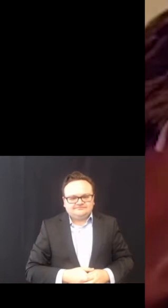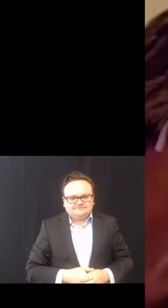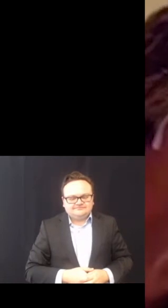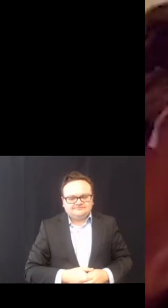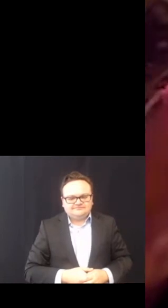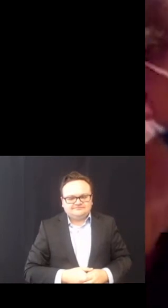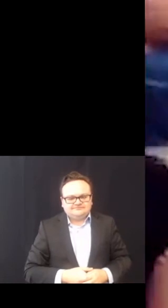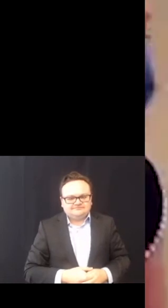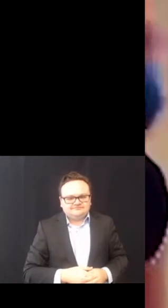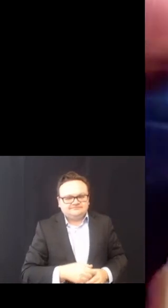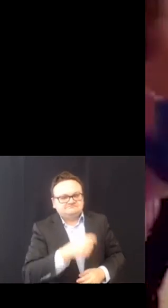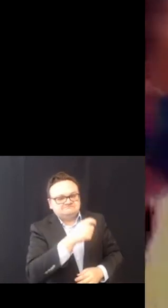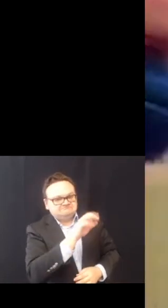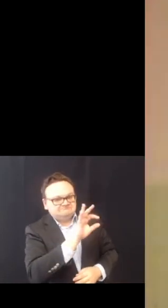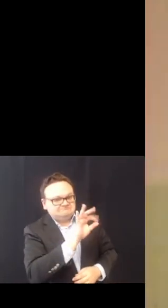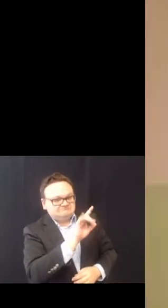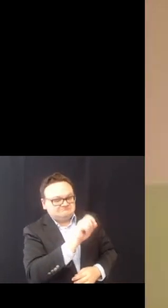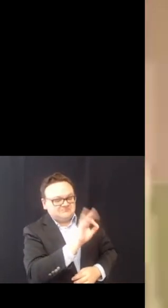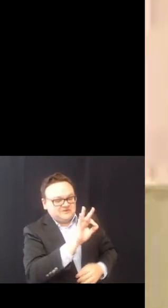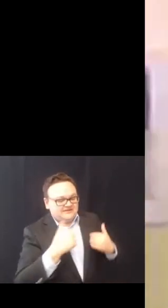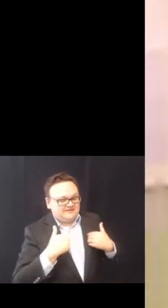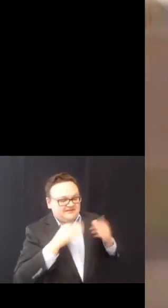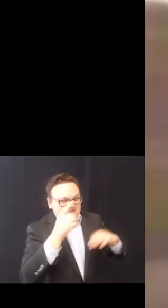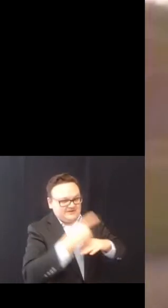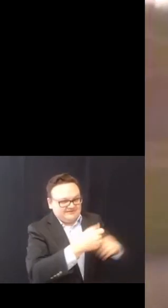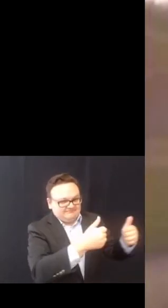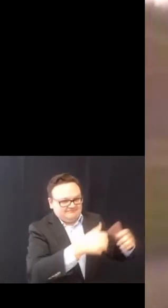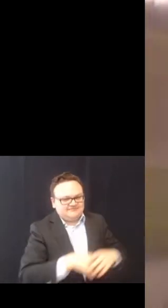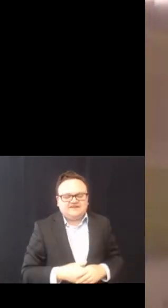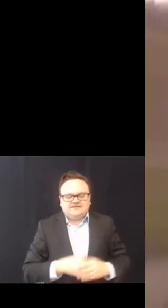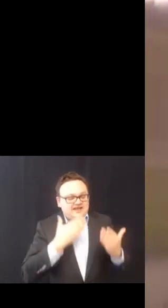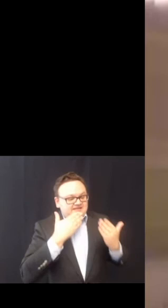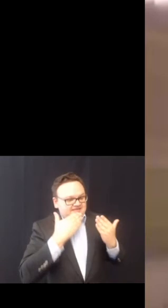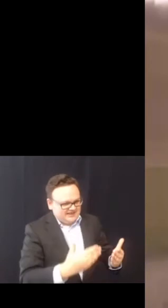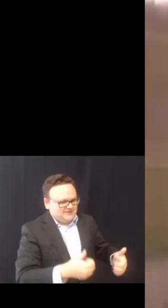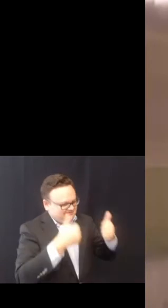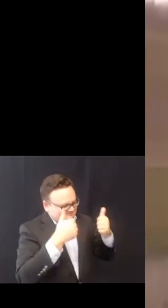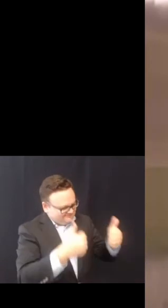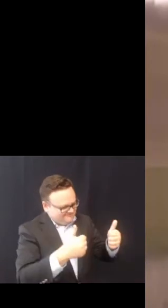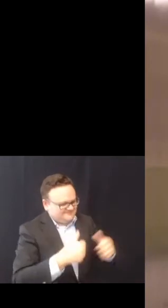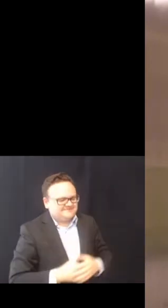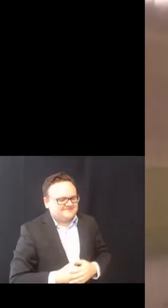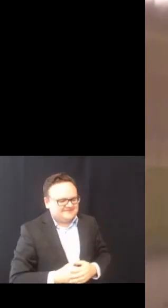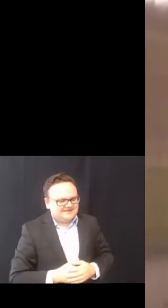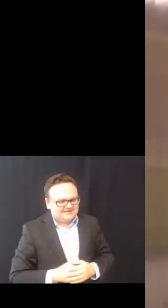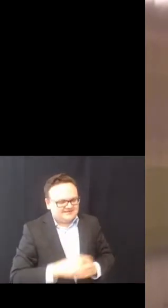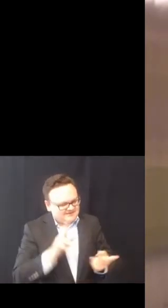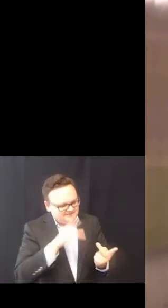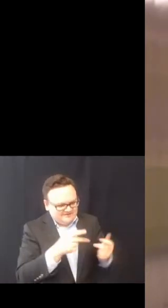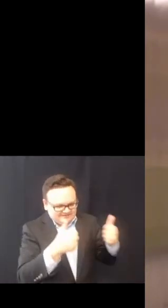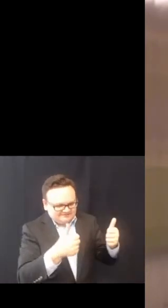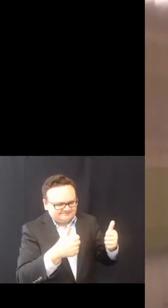That's it right now. Have a great day. Thank you. That was perfect. So how has this job changed your